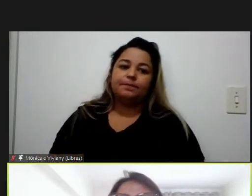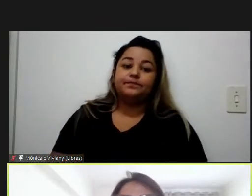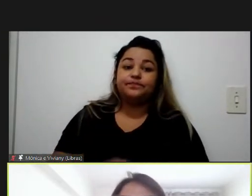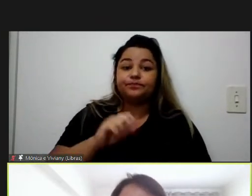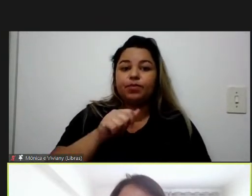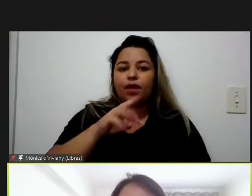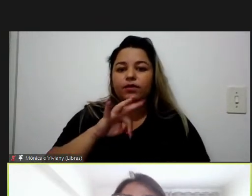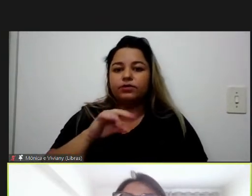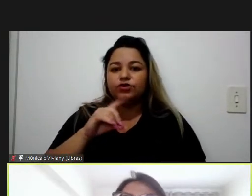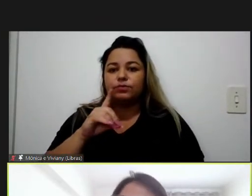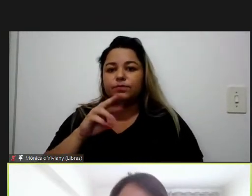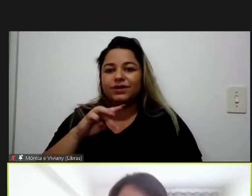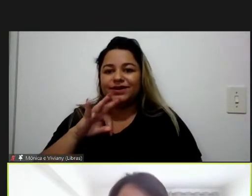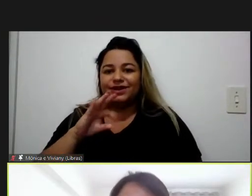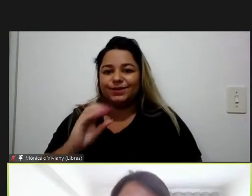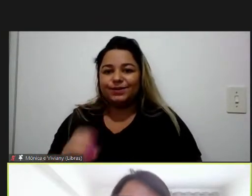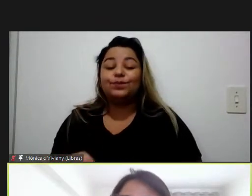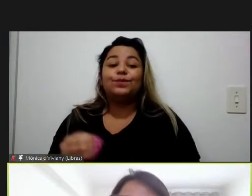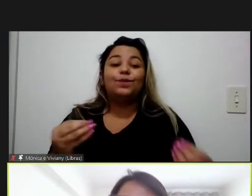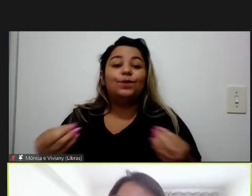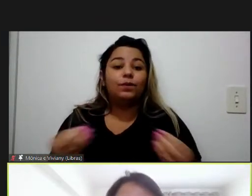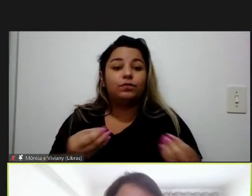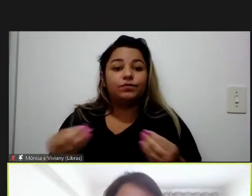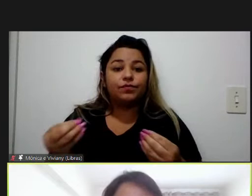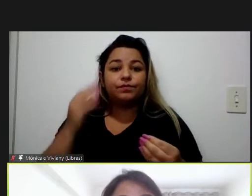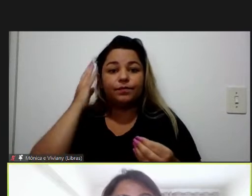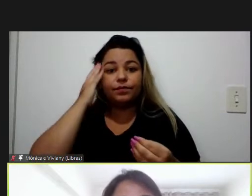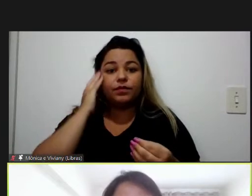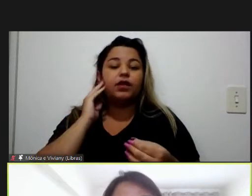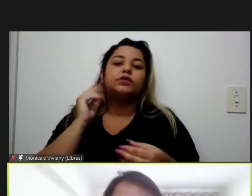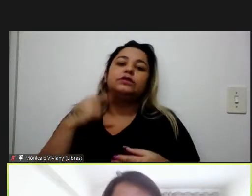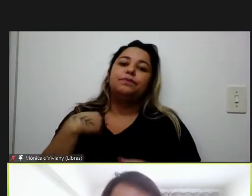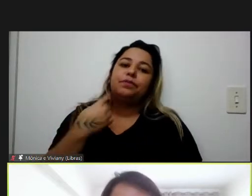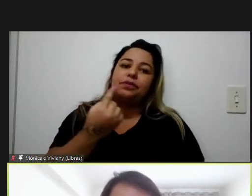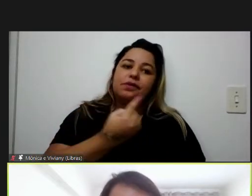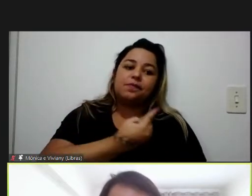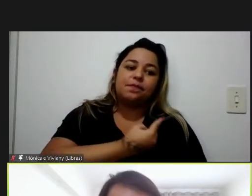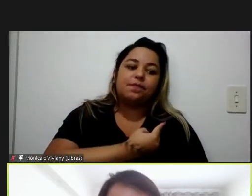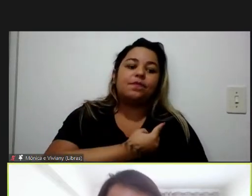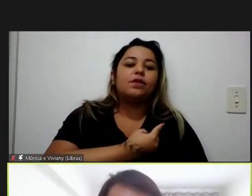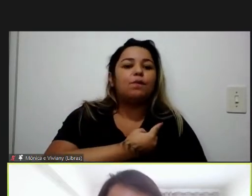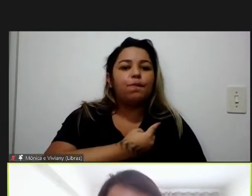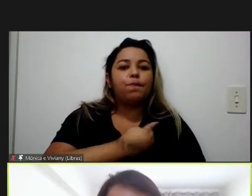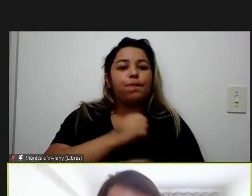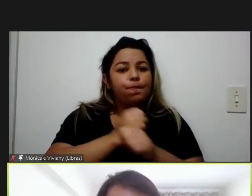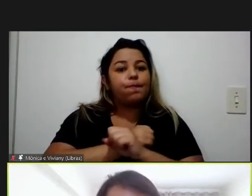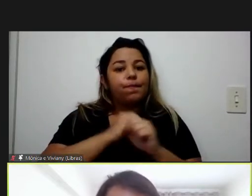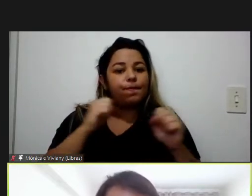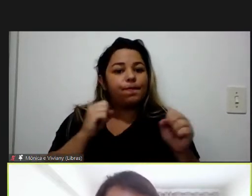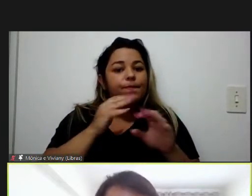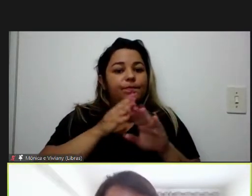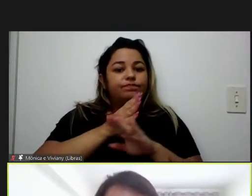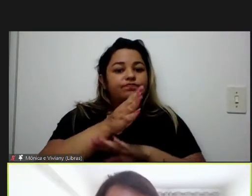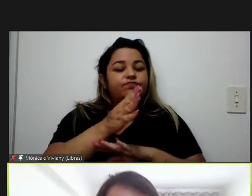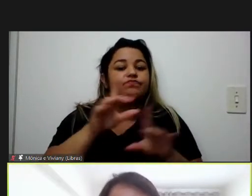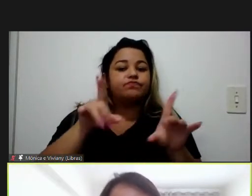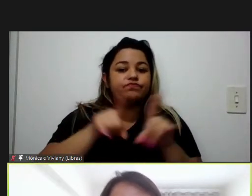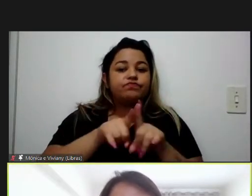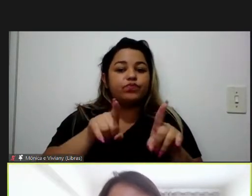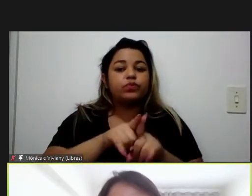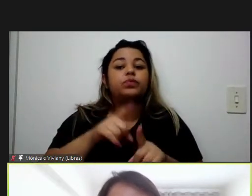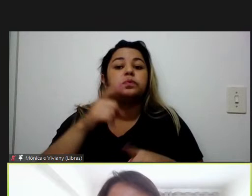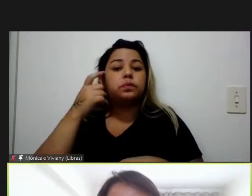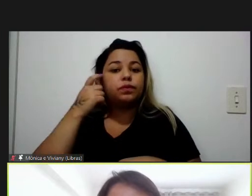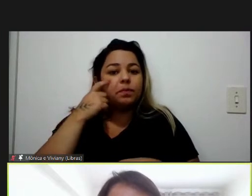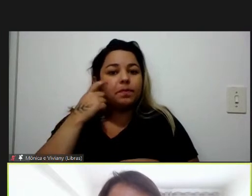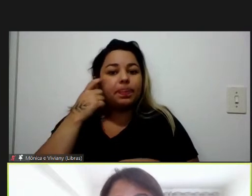strengthen this type of care? How can we put this being able to put it in our routine to give this possibility to